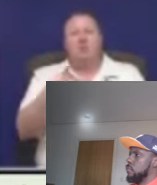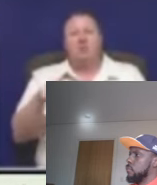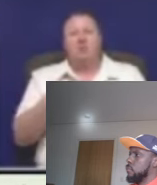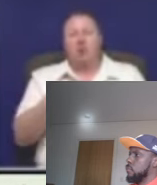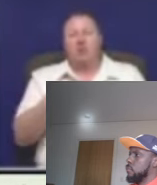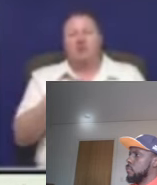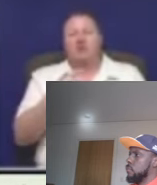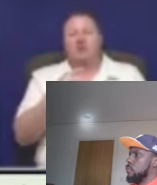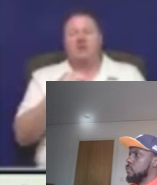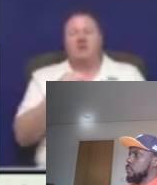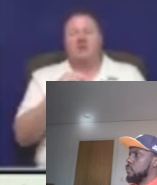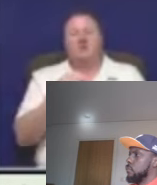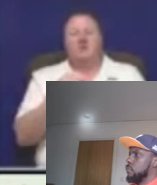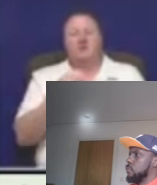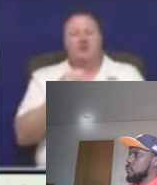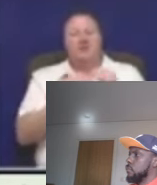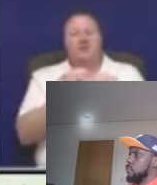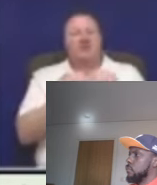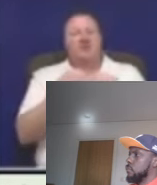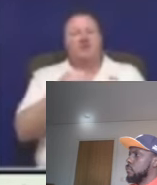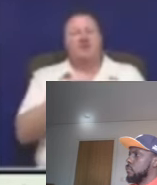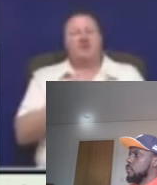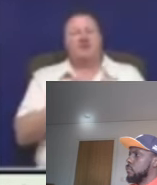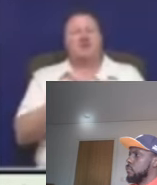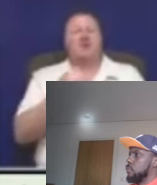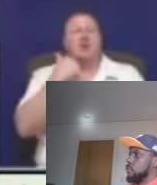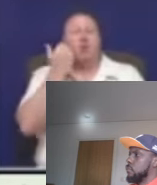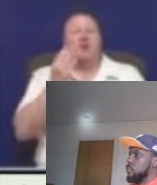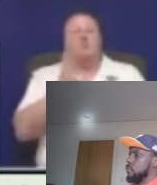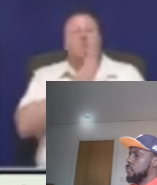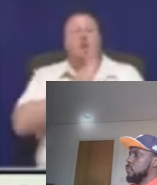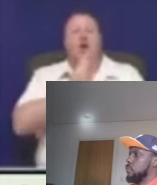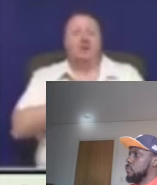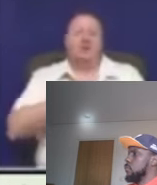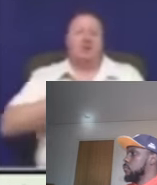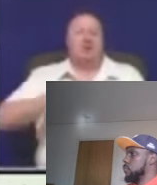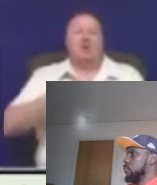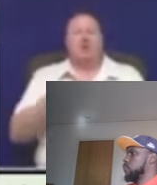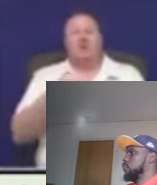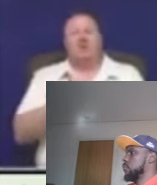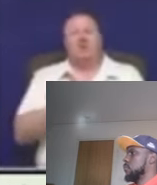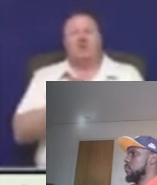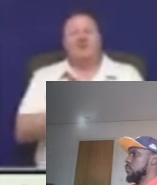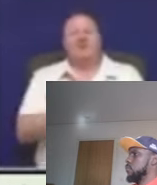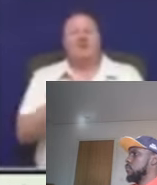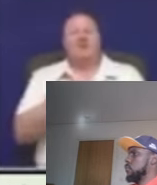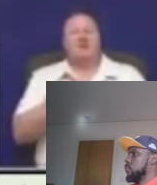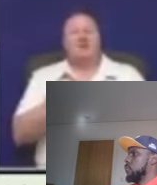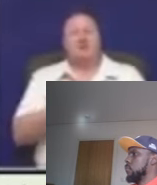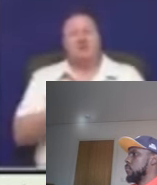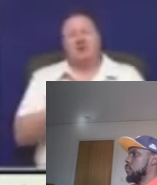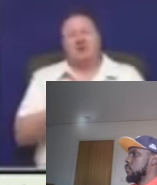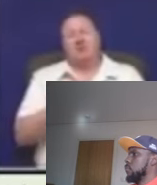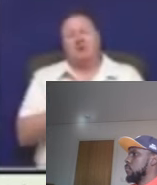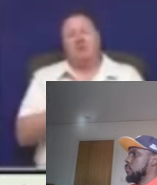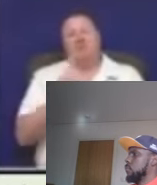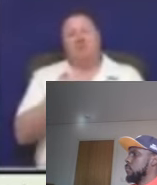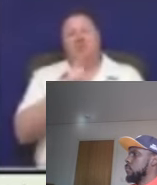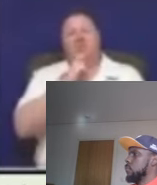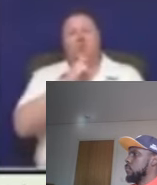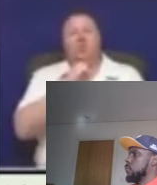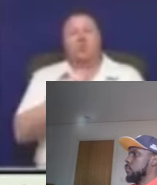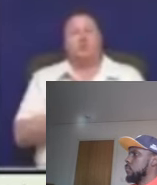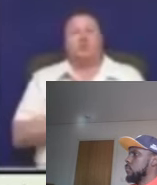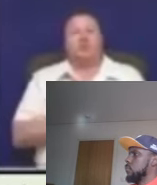for request for proposals, we aim to attract private sector investment to revitalize these assets for productive use.